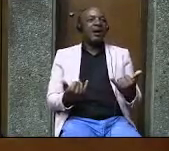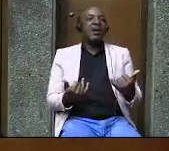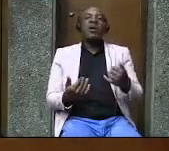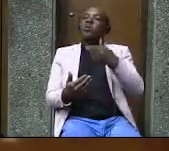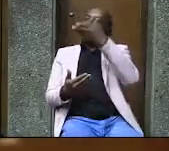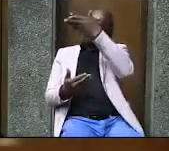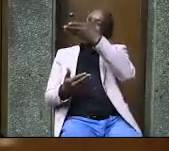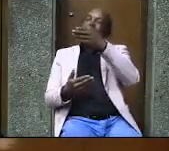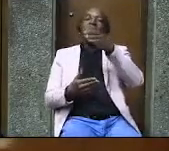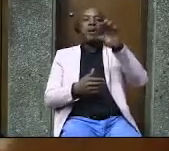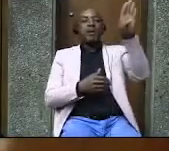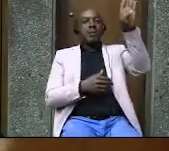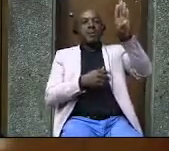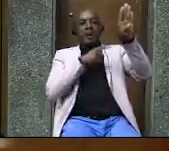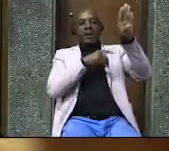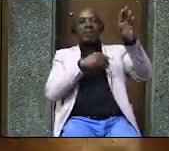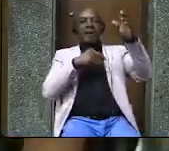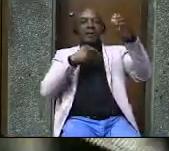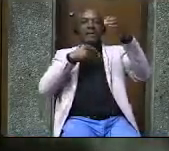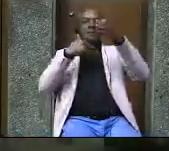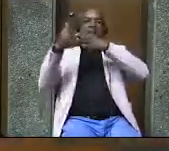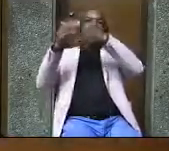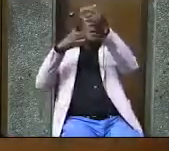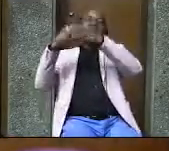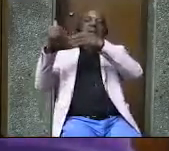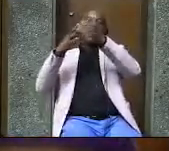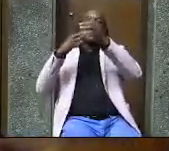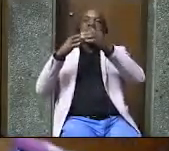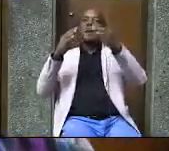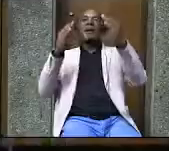house ebiketlong ngiyabonga